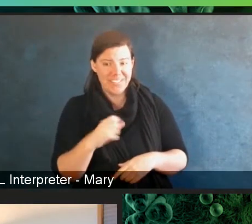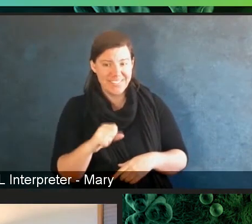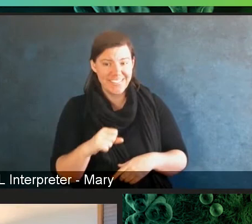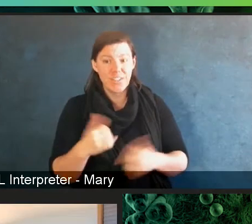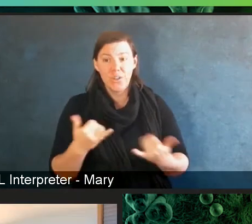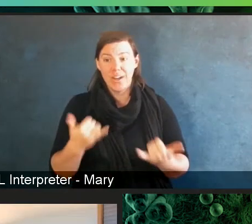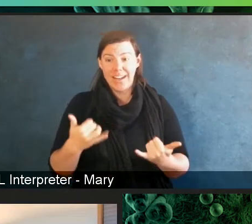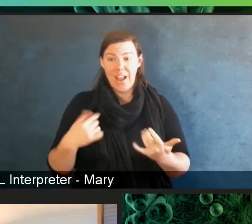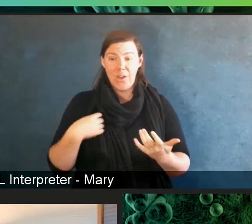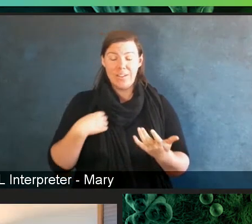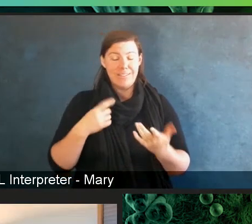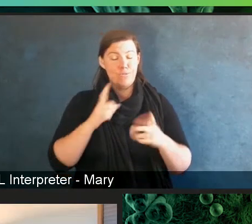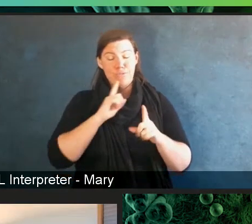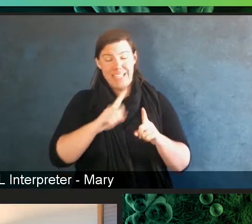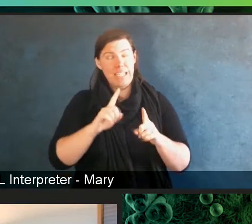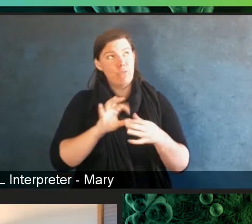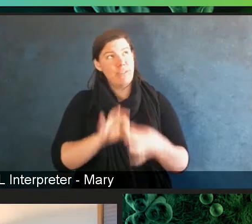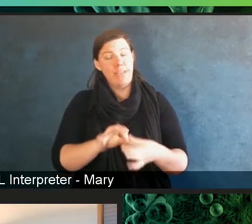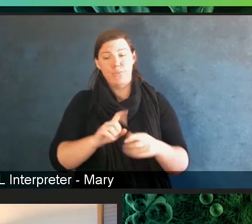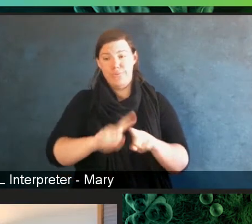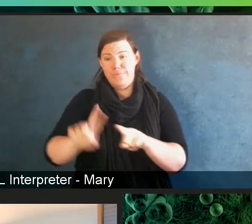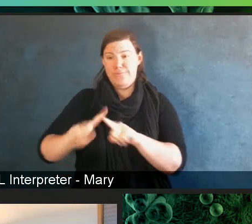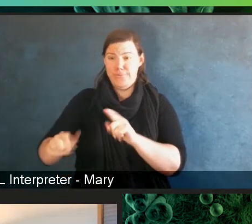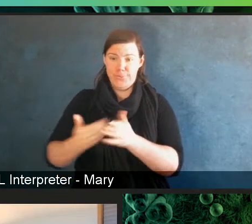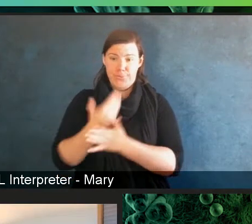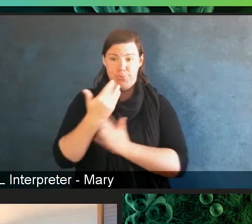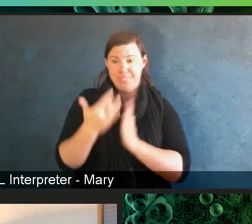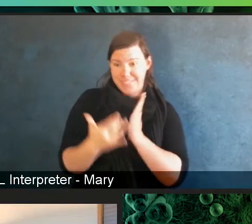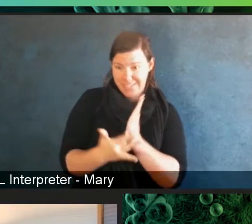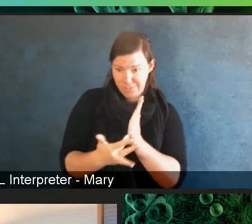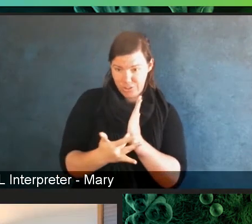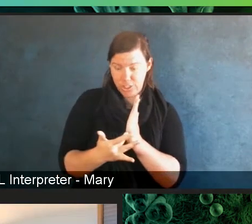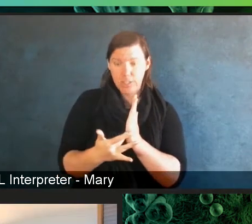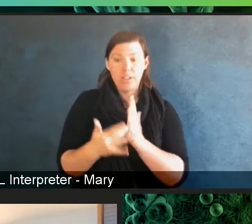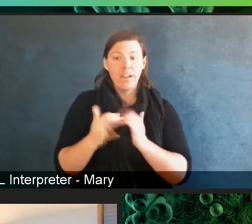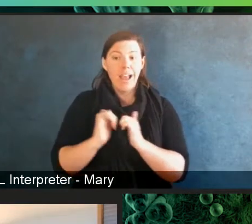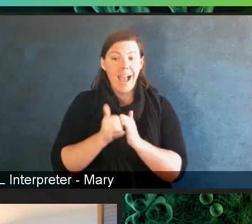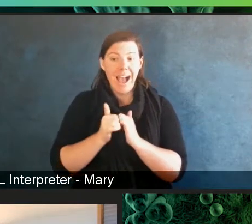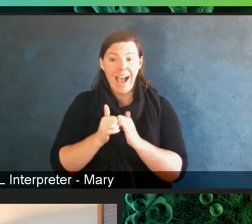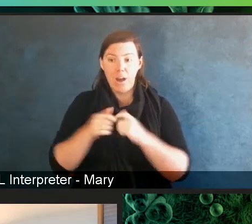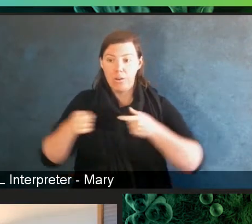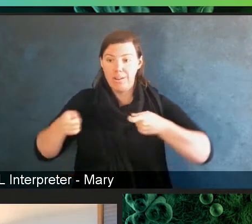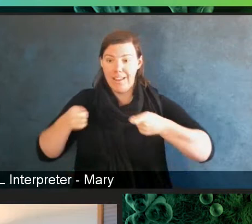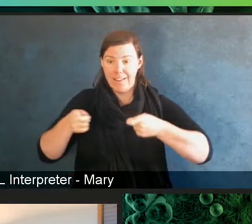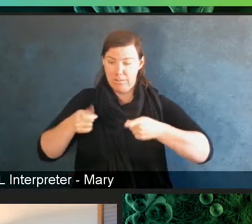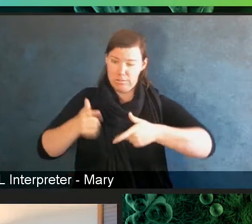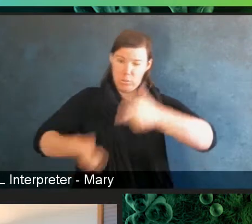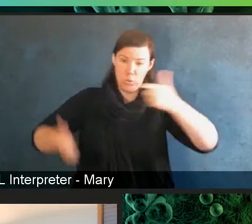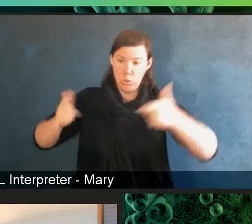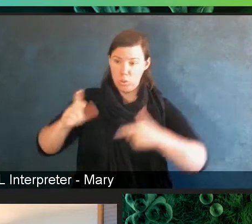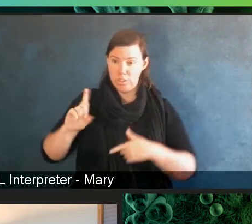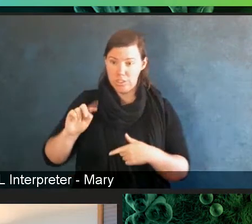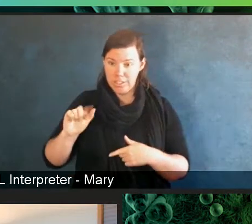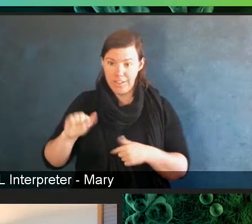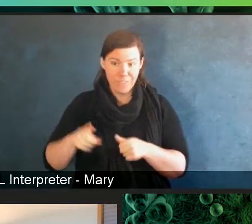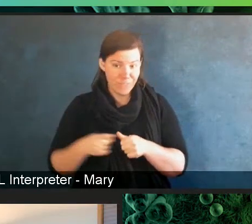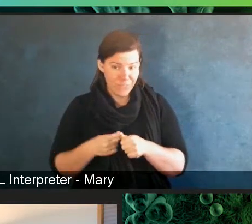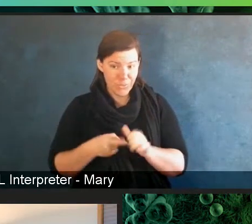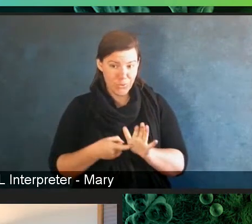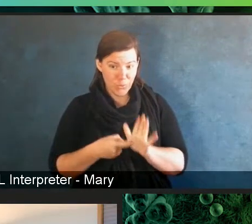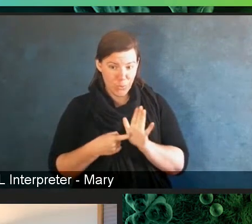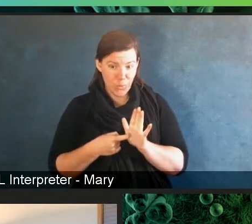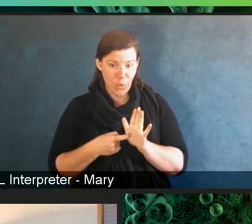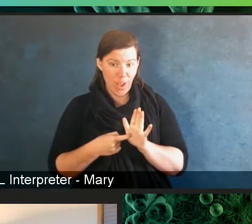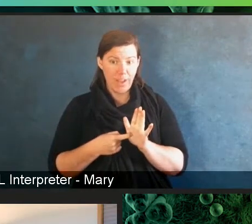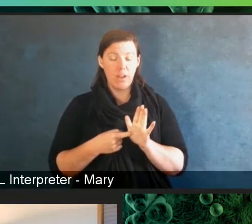really a couple of things that had to happen. So the first thing was that we had to have new experimental instruments that let us generate huge amounts of data from one